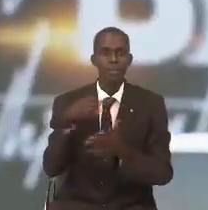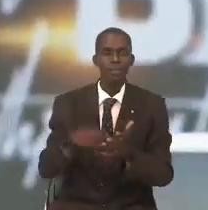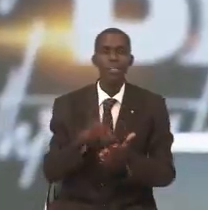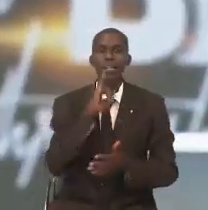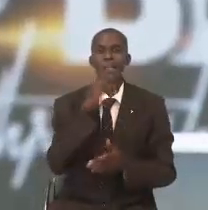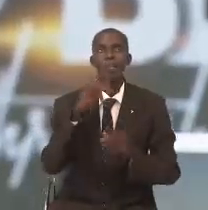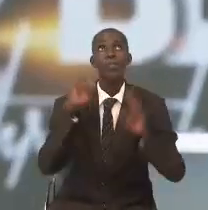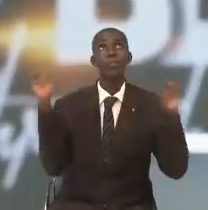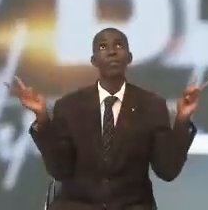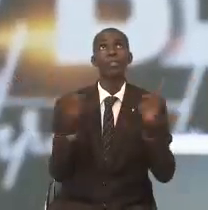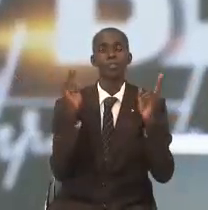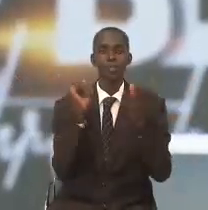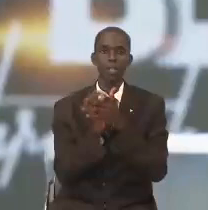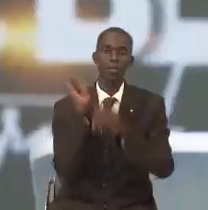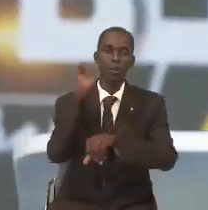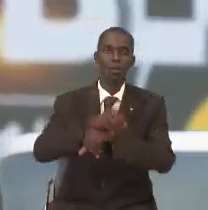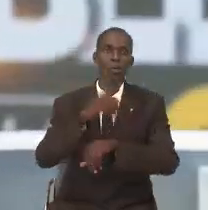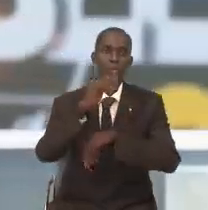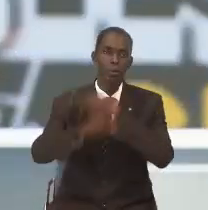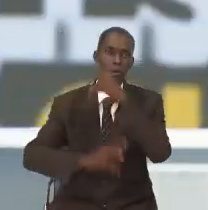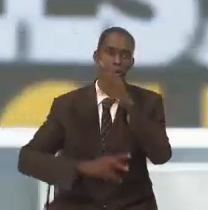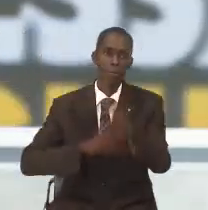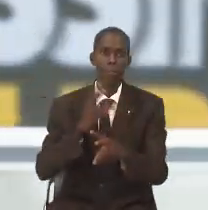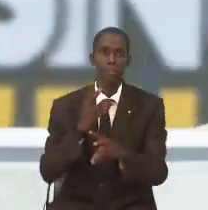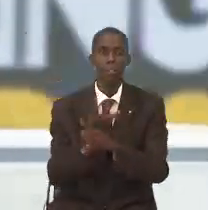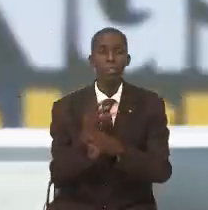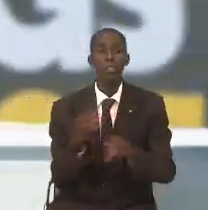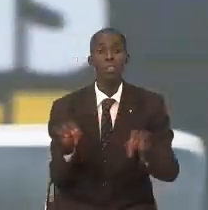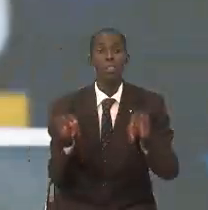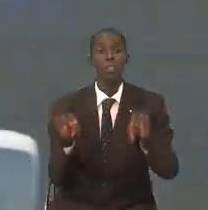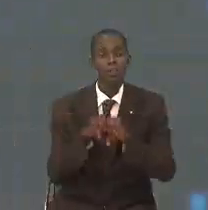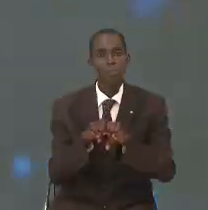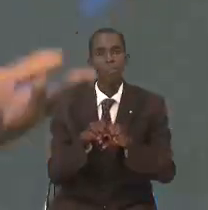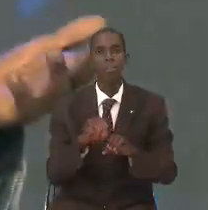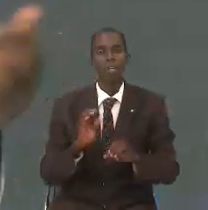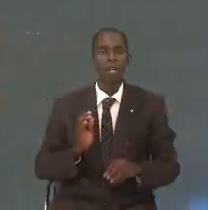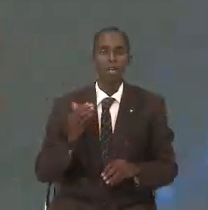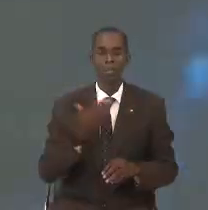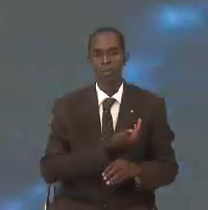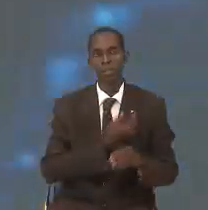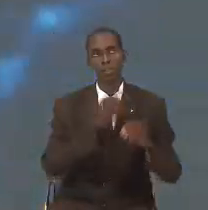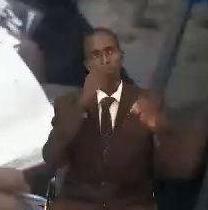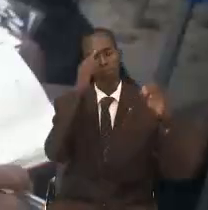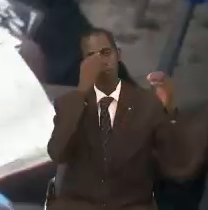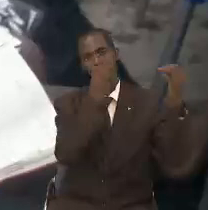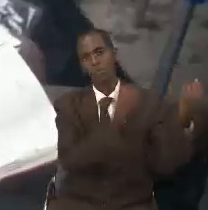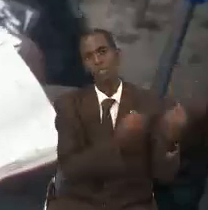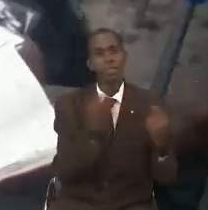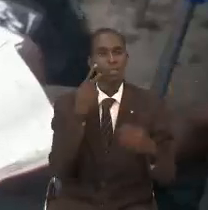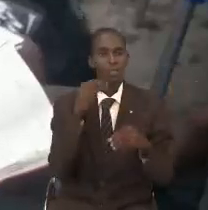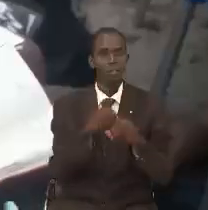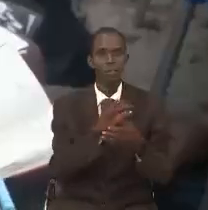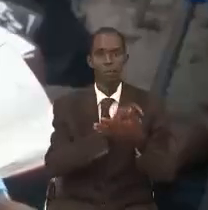that overcometh the world, even our faith. Look at verse 5. In